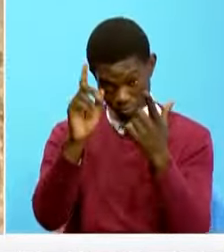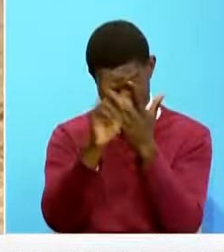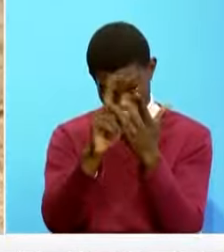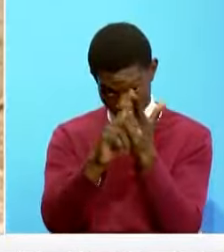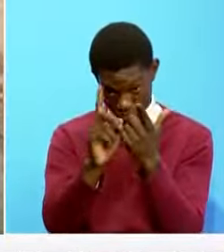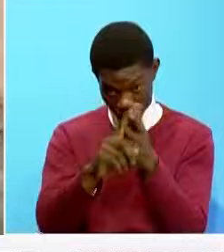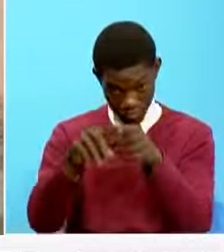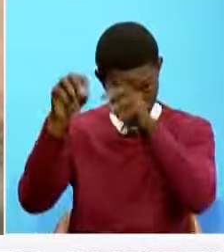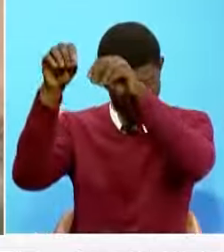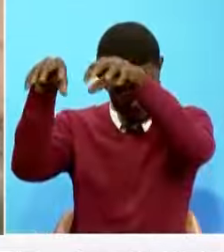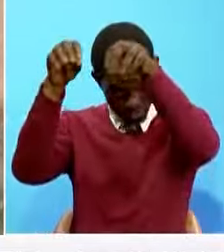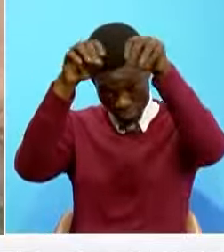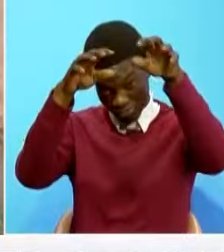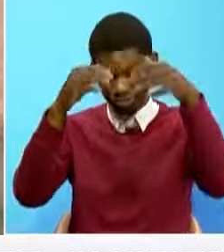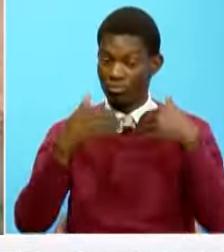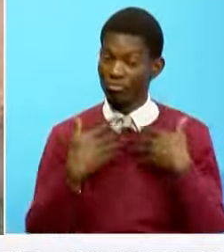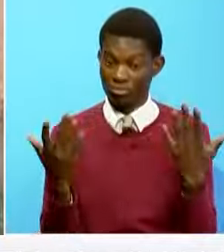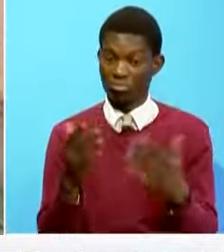Tiribe, go to my bonum.